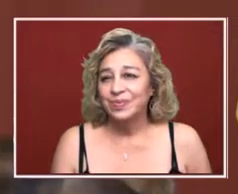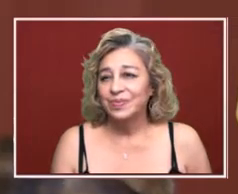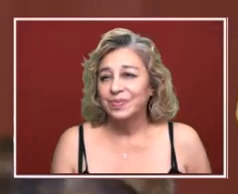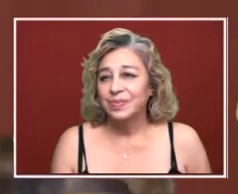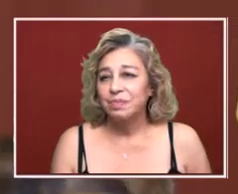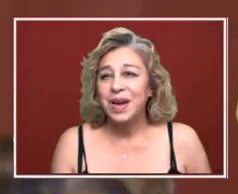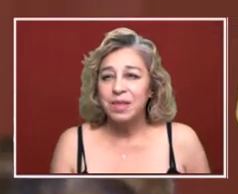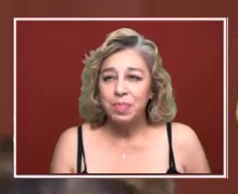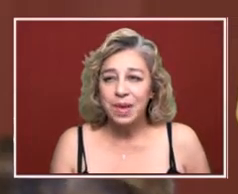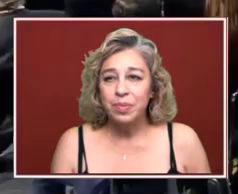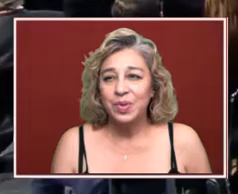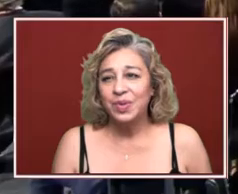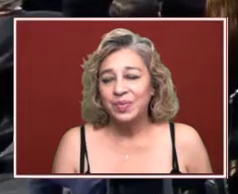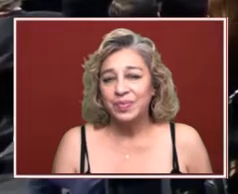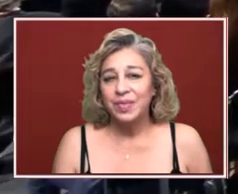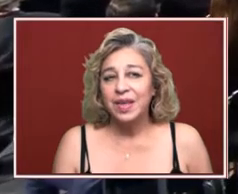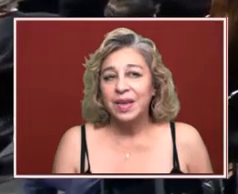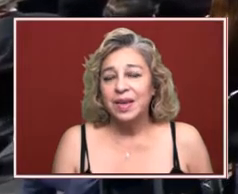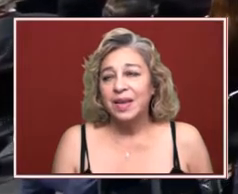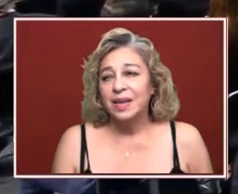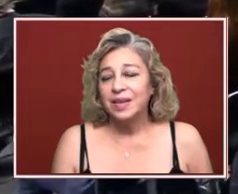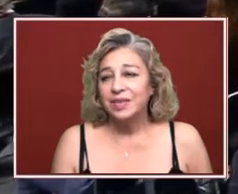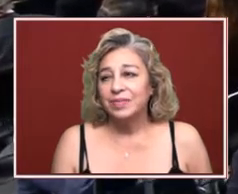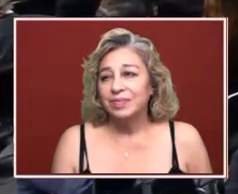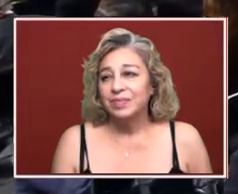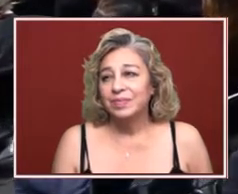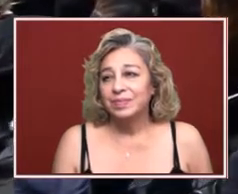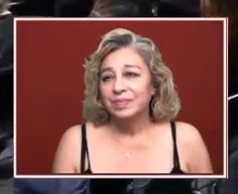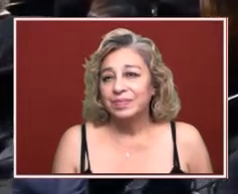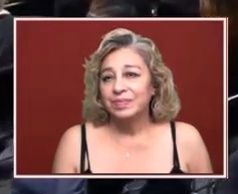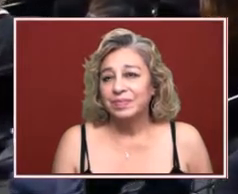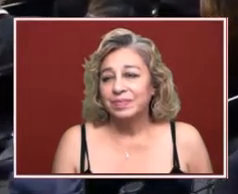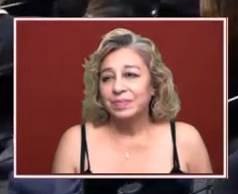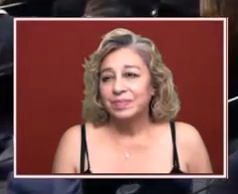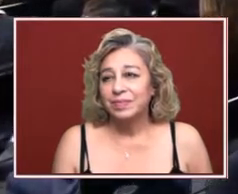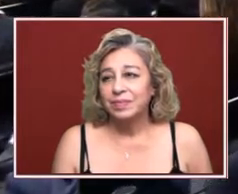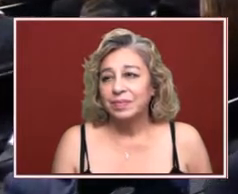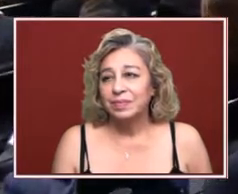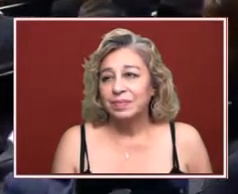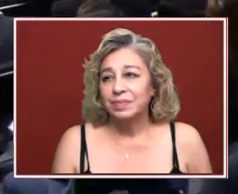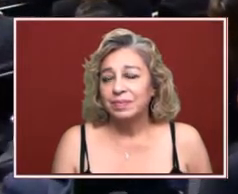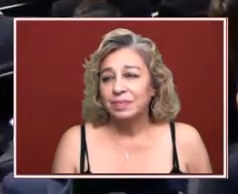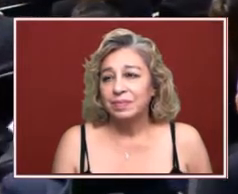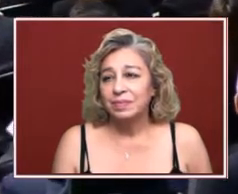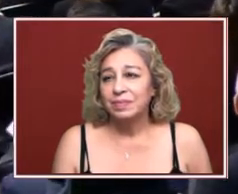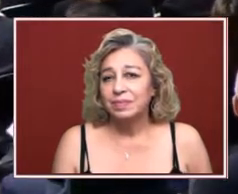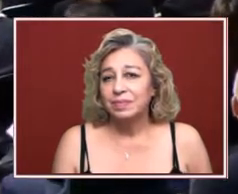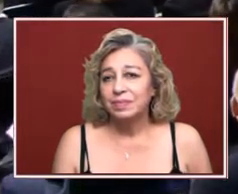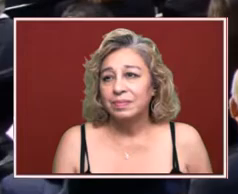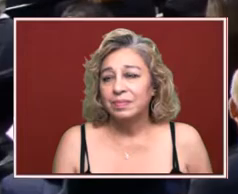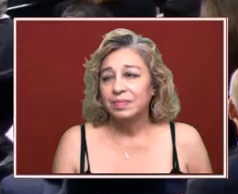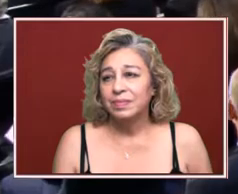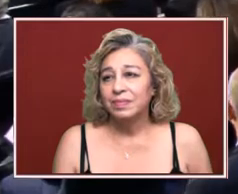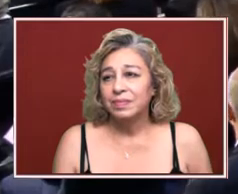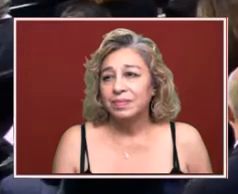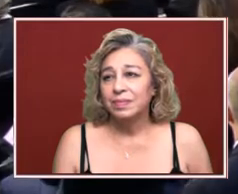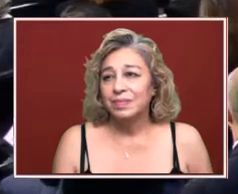la gente. By the people. Porque nos van a ir ayudando a enfrentar el grave